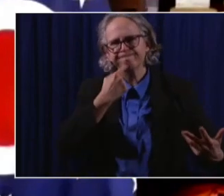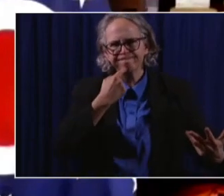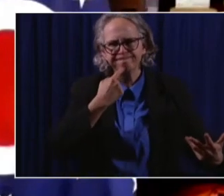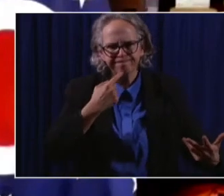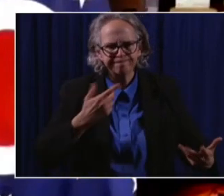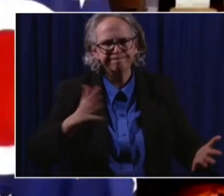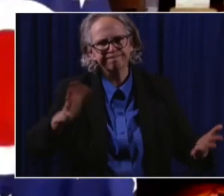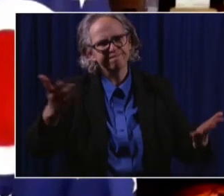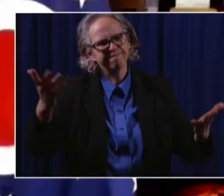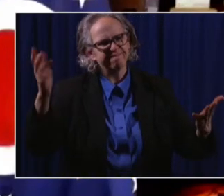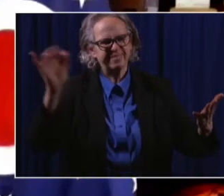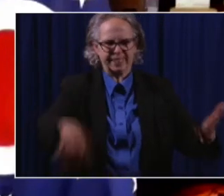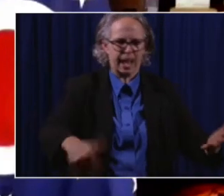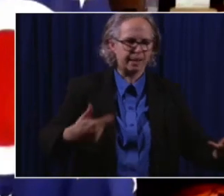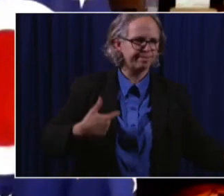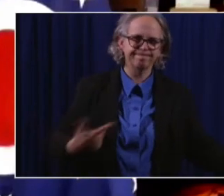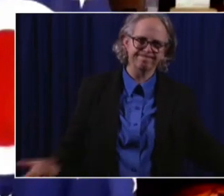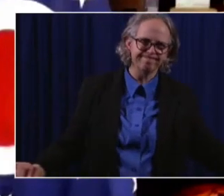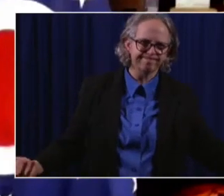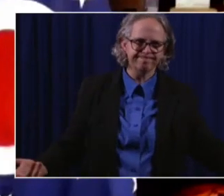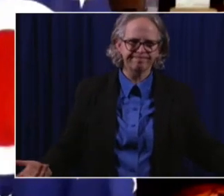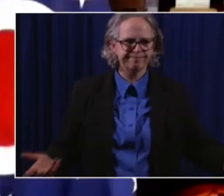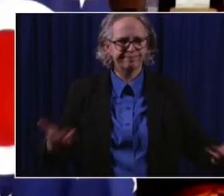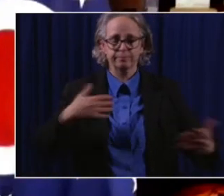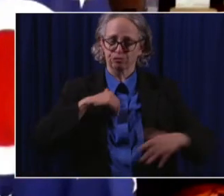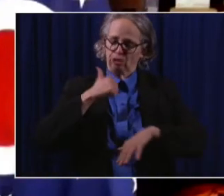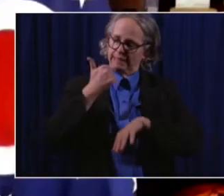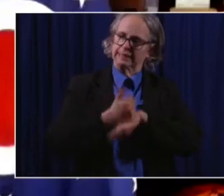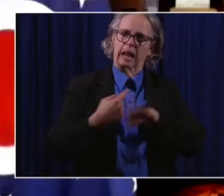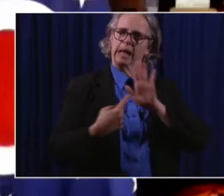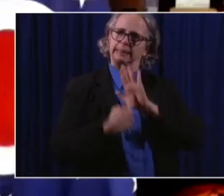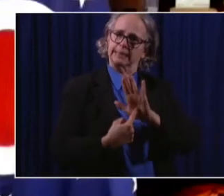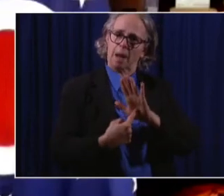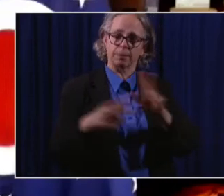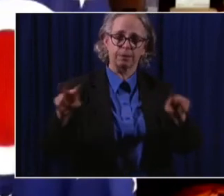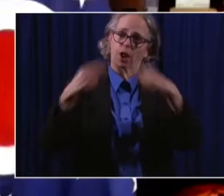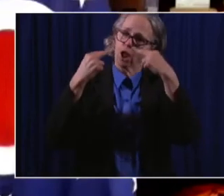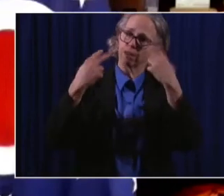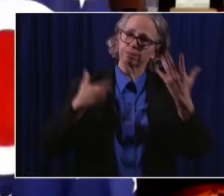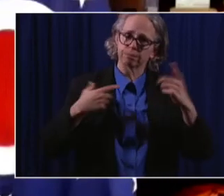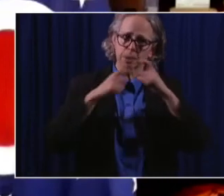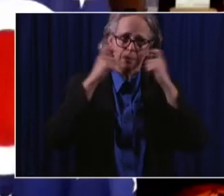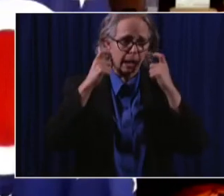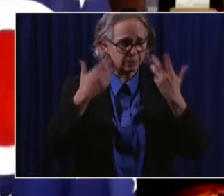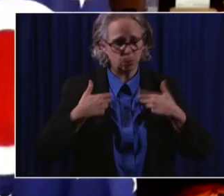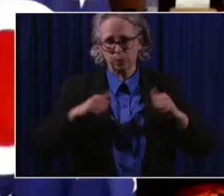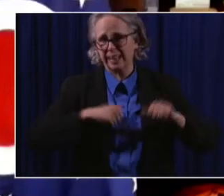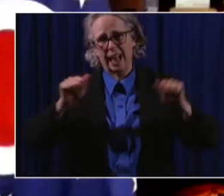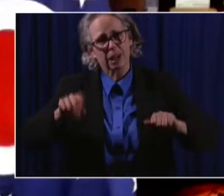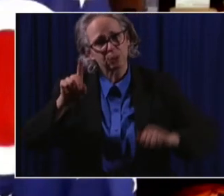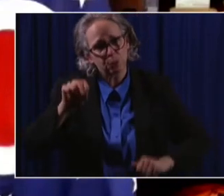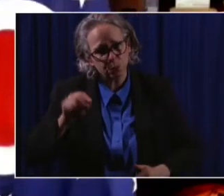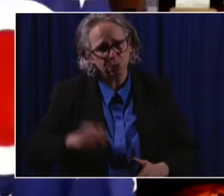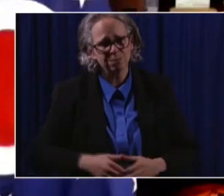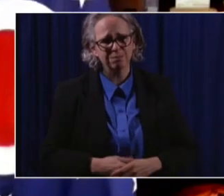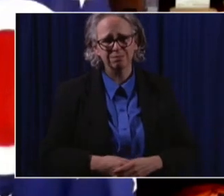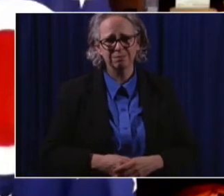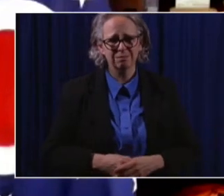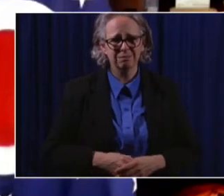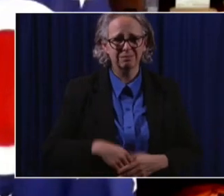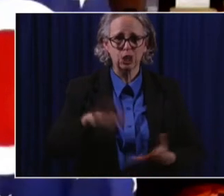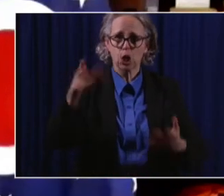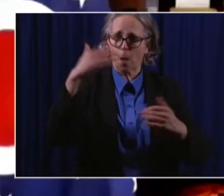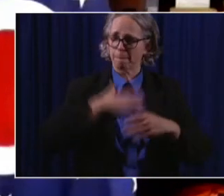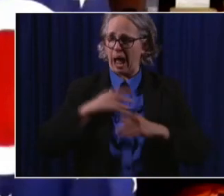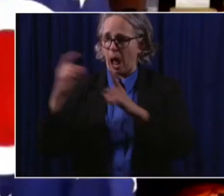that's the best thing that we can do is to try to act as good examples. I've tried